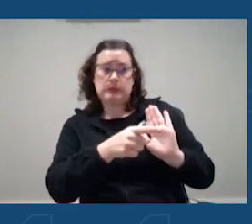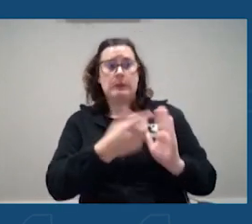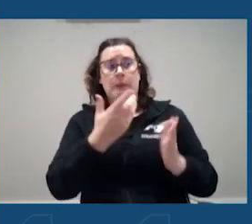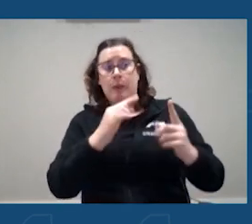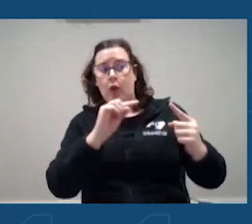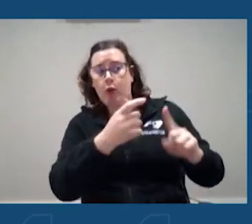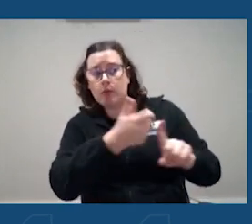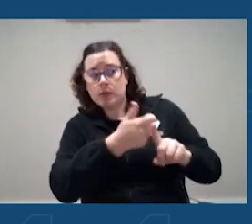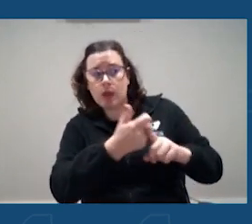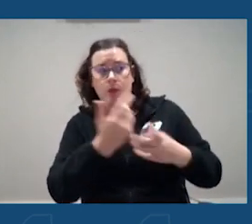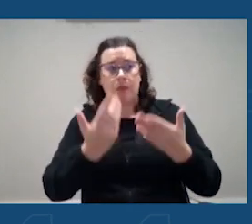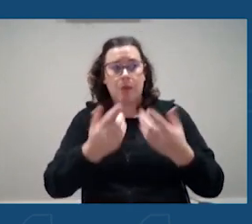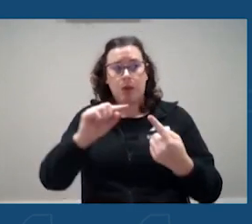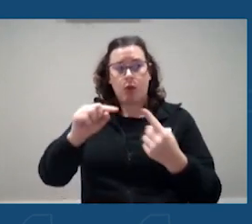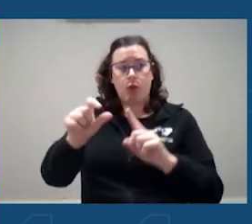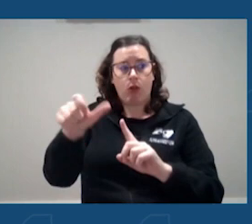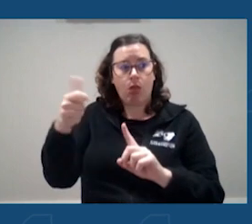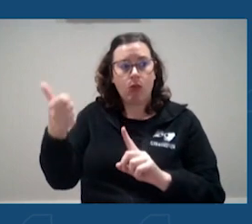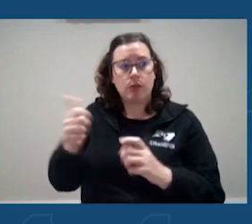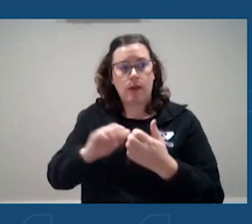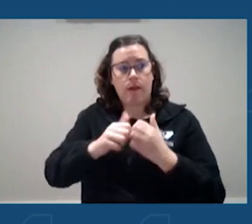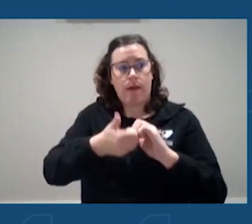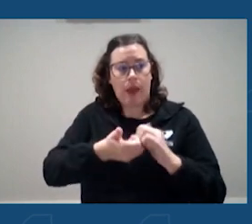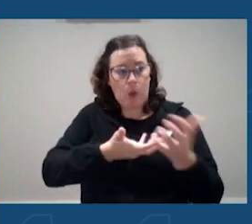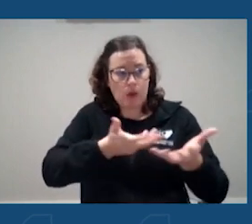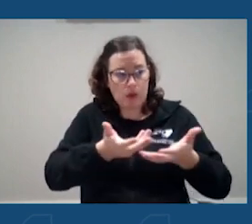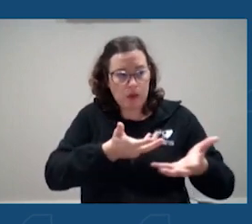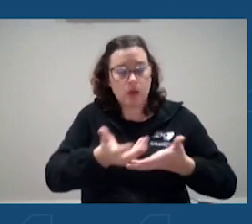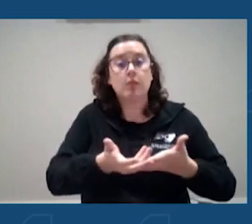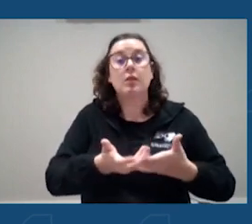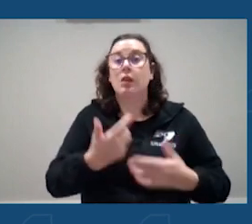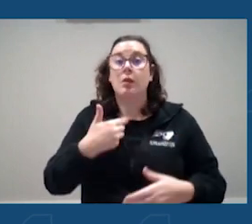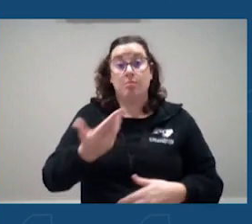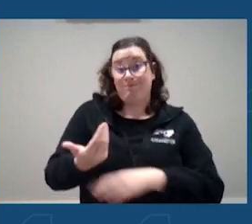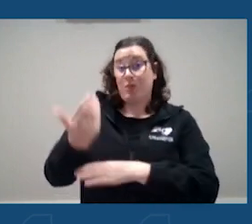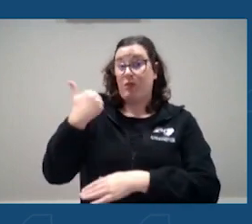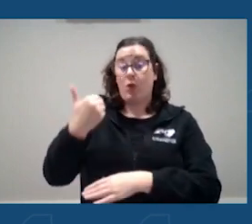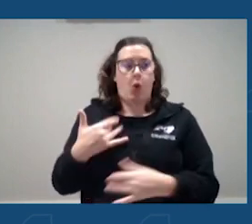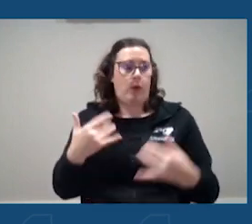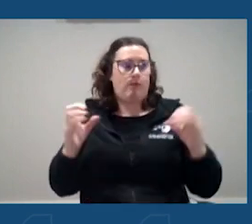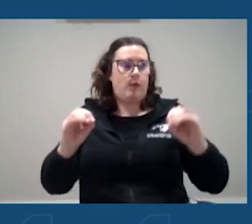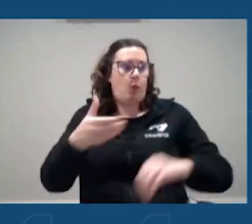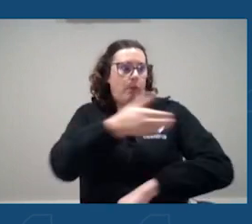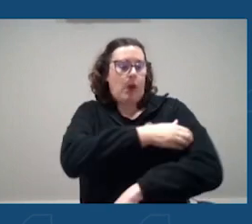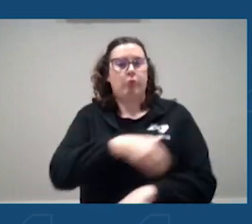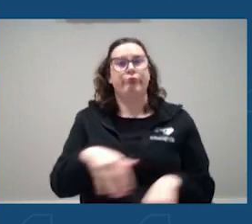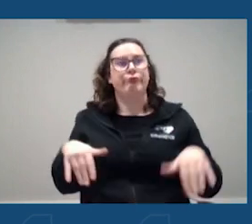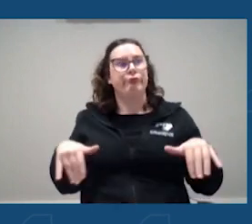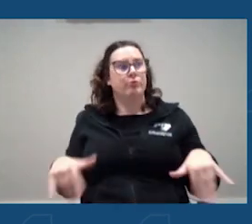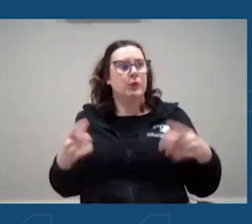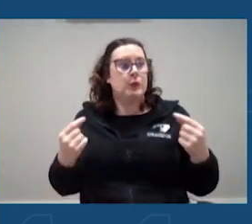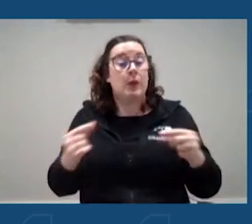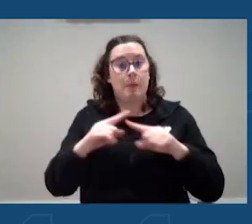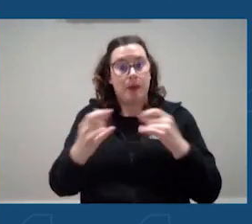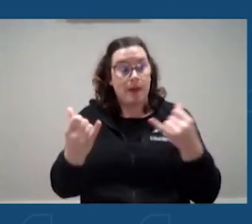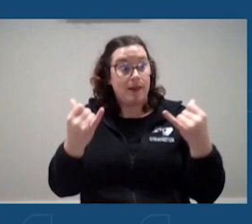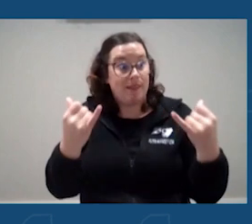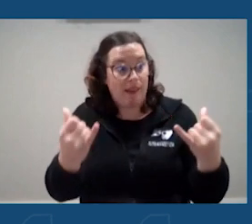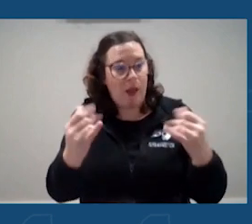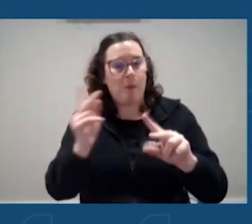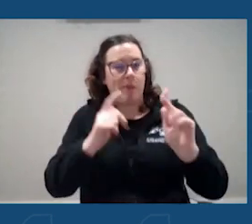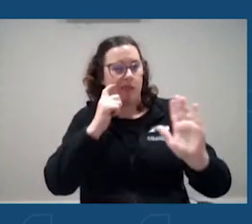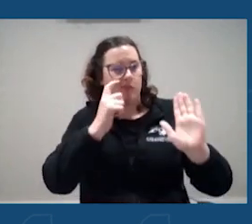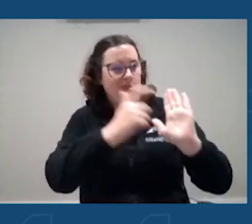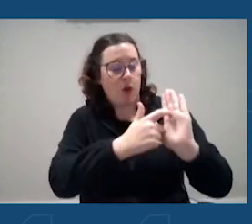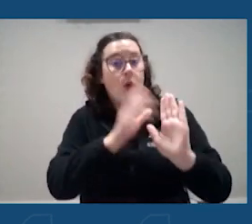others, we actually are not powerless any longer. That people can say, hey, I see that. And we're going to have training across the state for